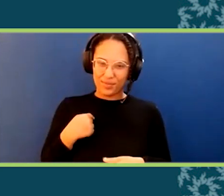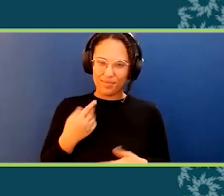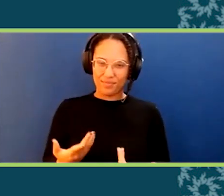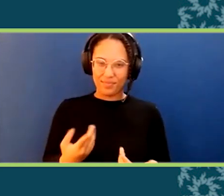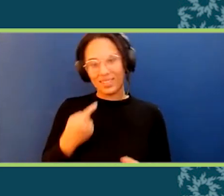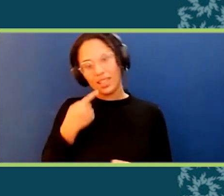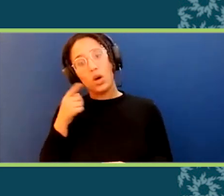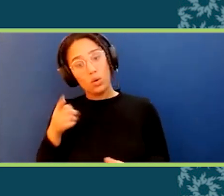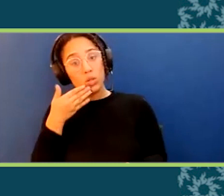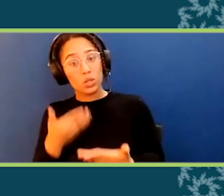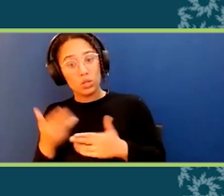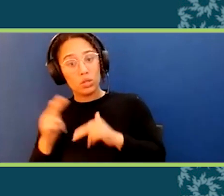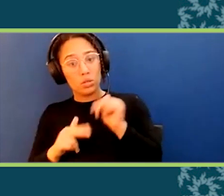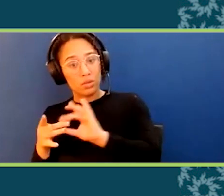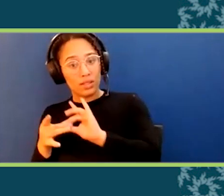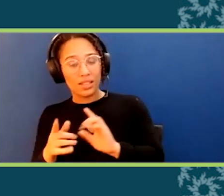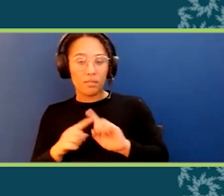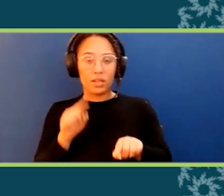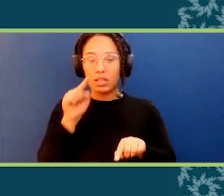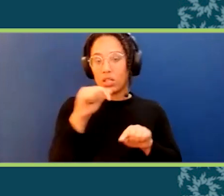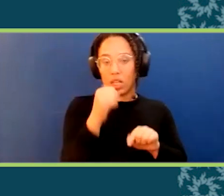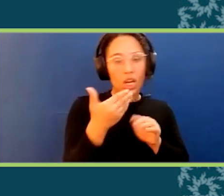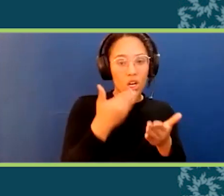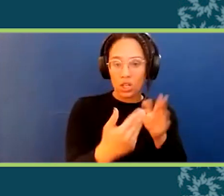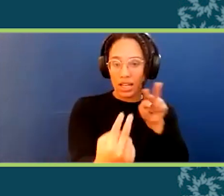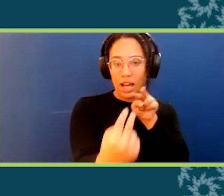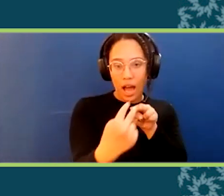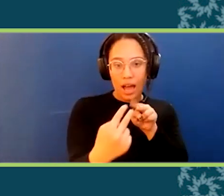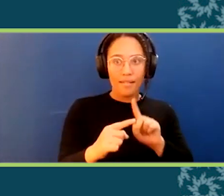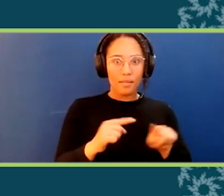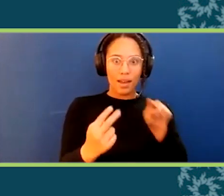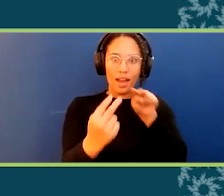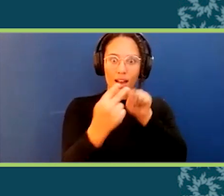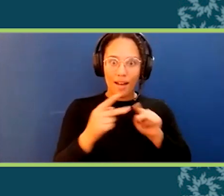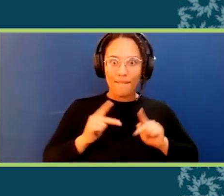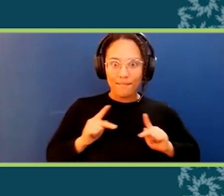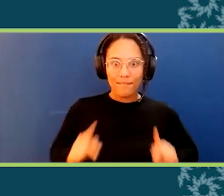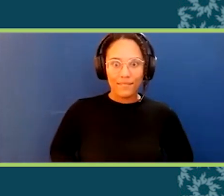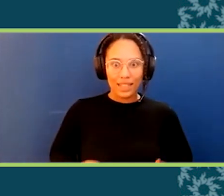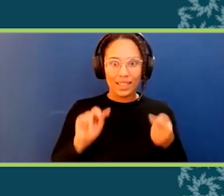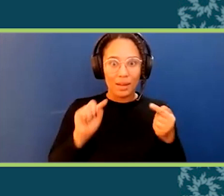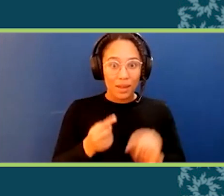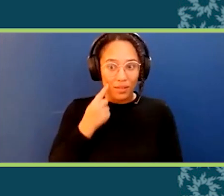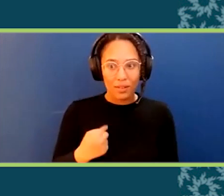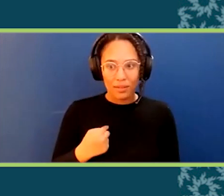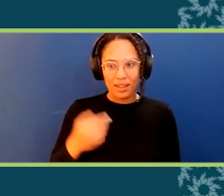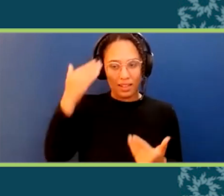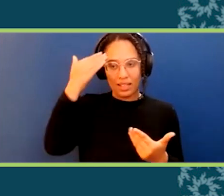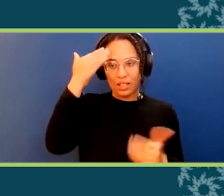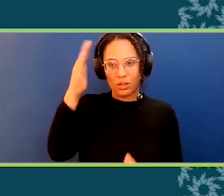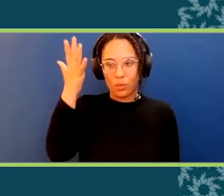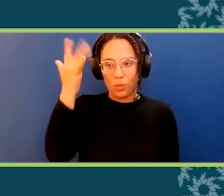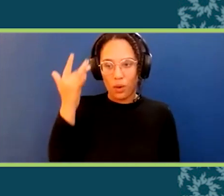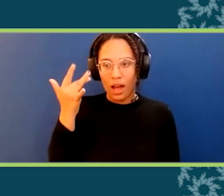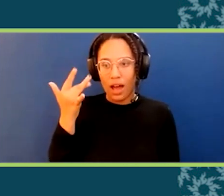don't hold eye contact. And I was like, well, eye contact is physically painful for me. And I didn't know why all my life. So it was